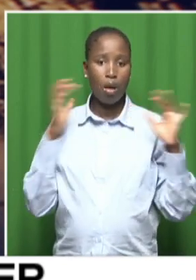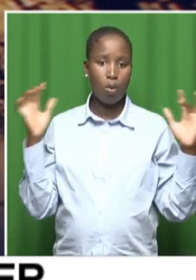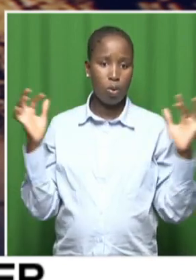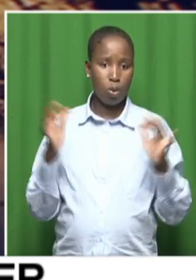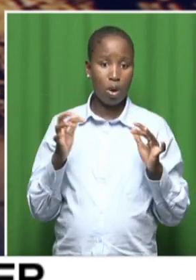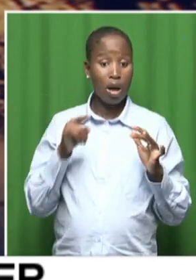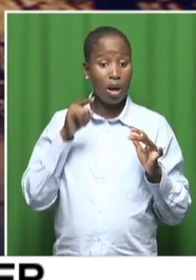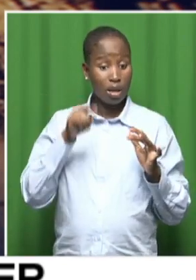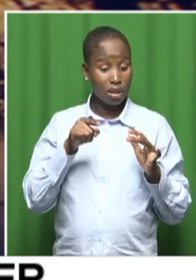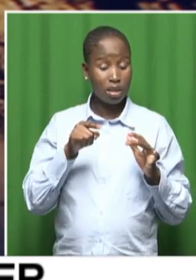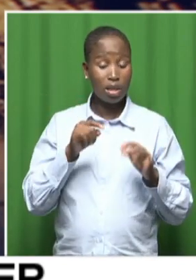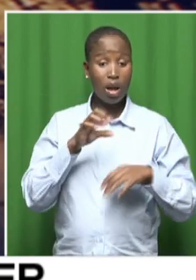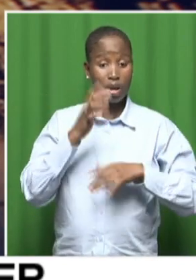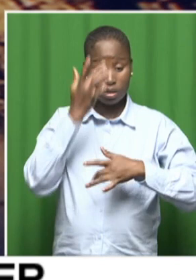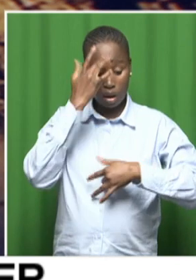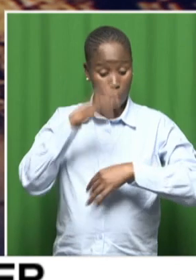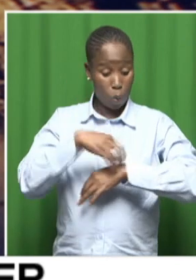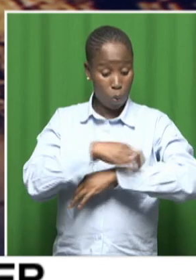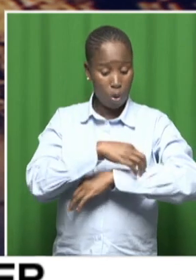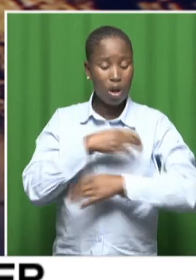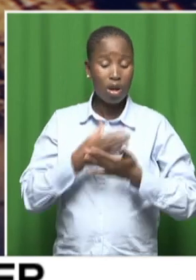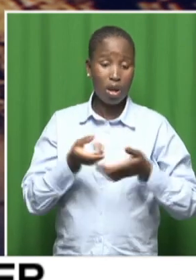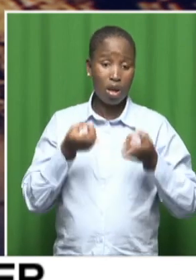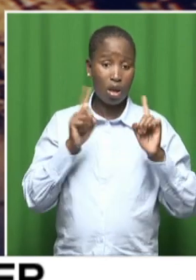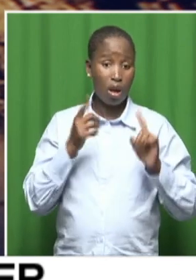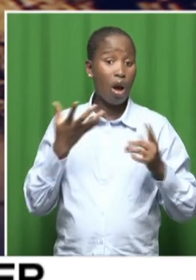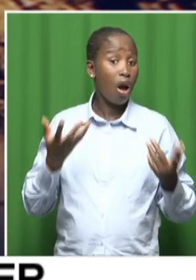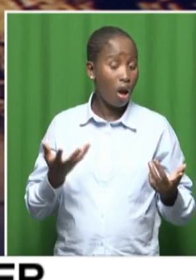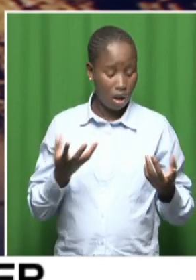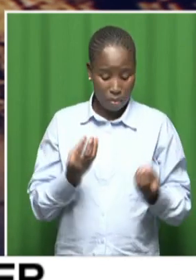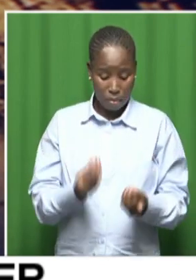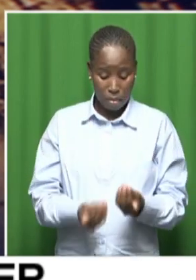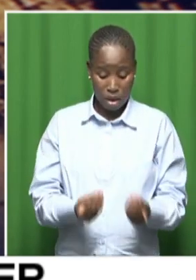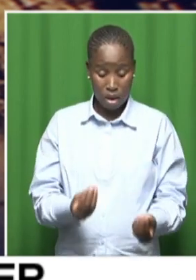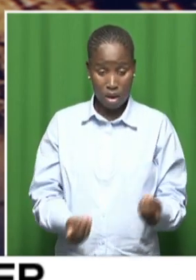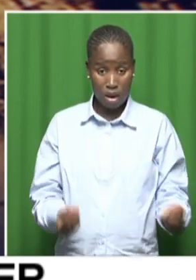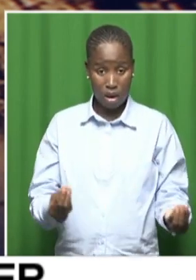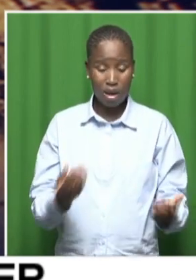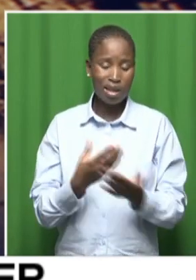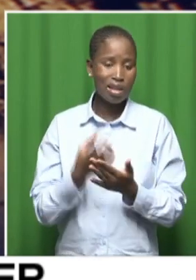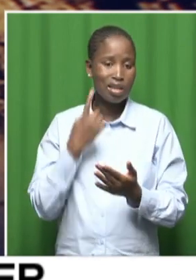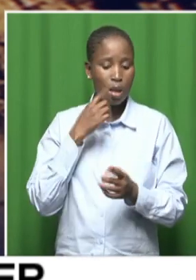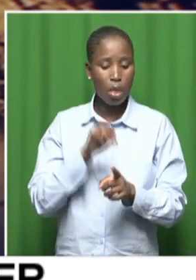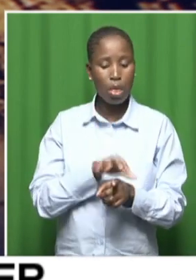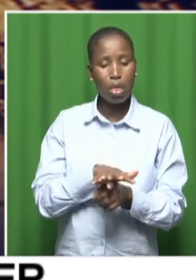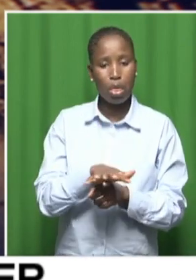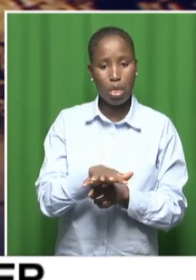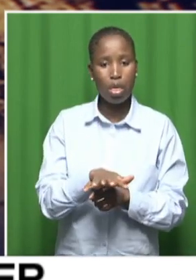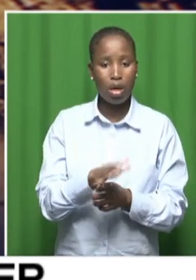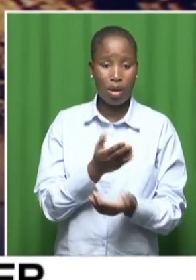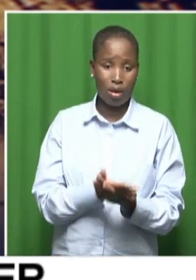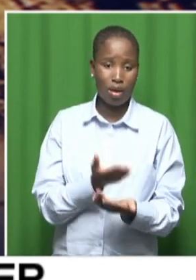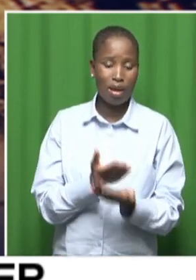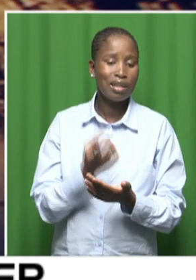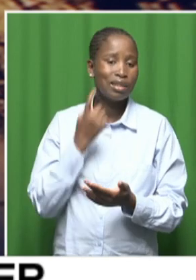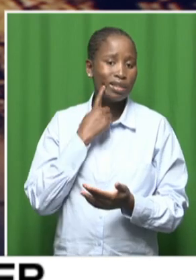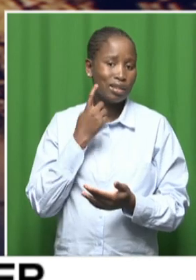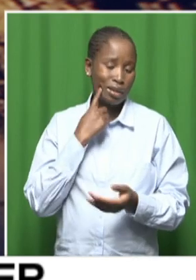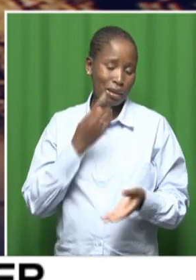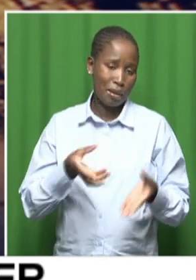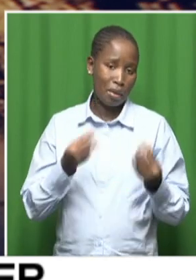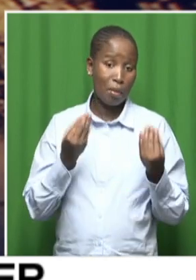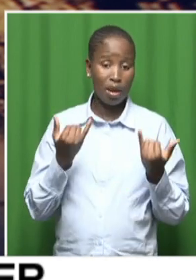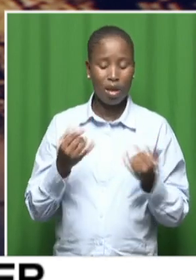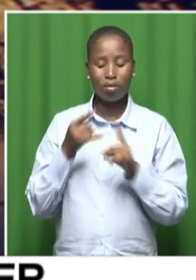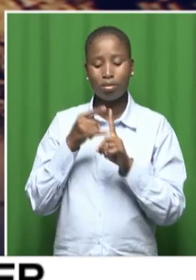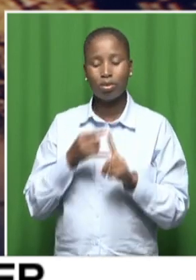can be deadly, particularly for children who have missed routine childhood immunizations. Let's talk a little bit more about this. On Zoom,